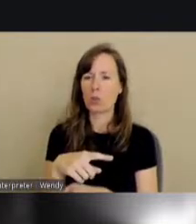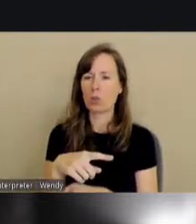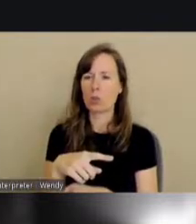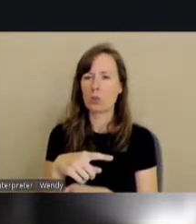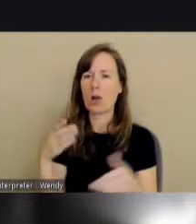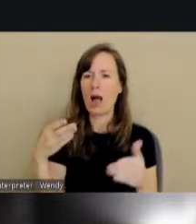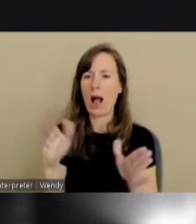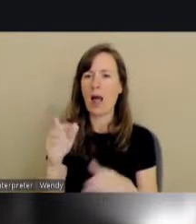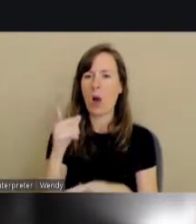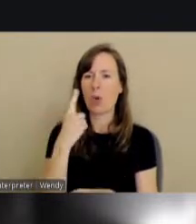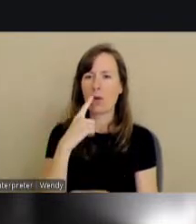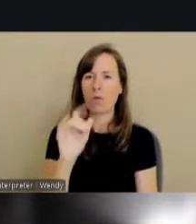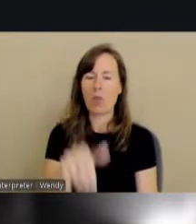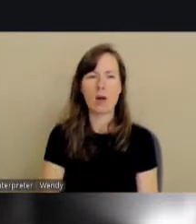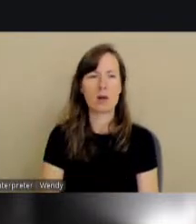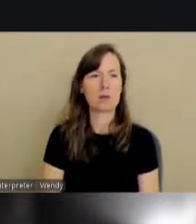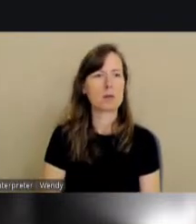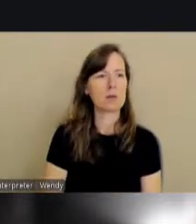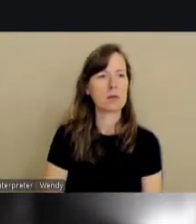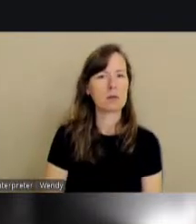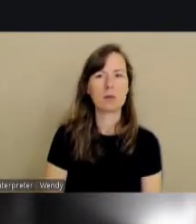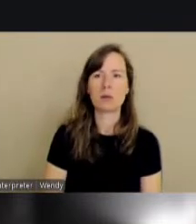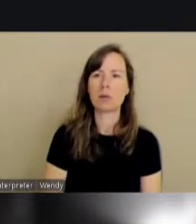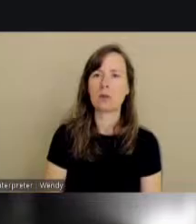allowing for. Do you have an opinion, Mr. Galloway?